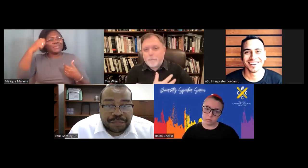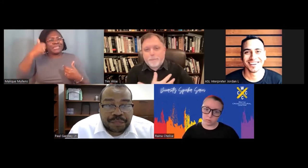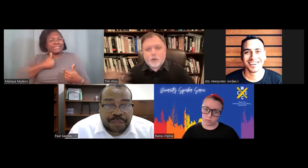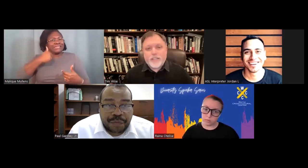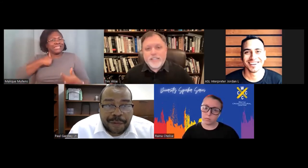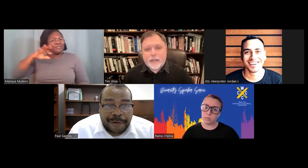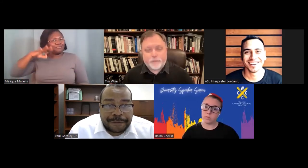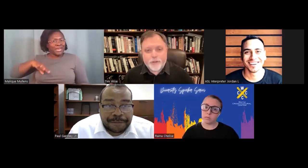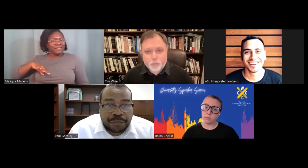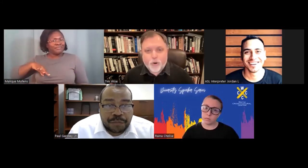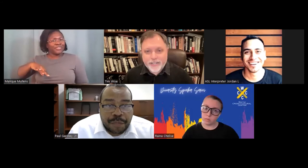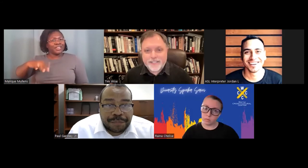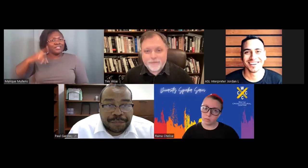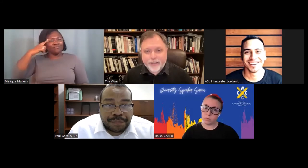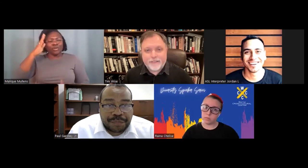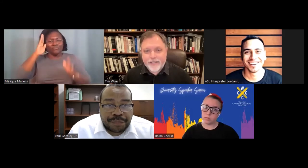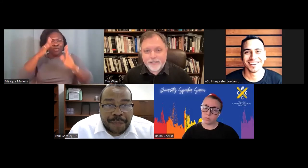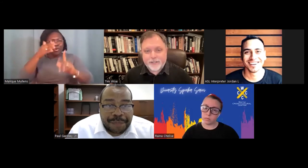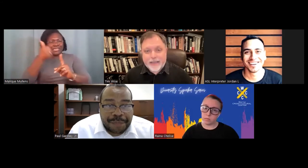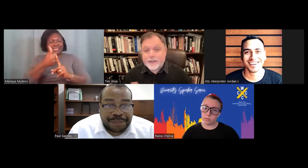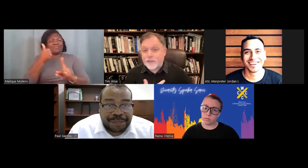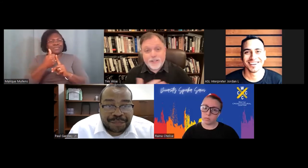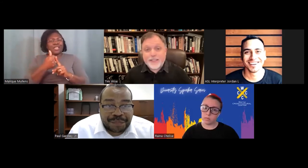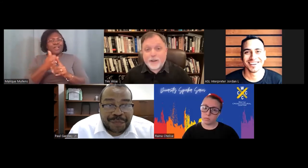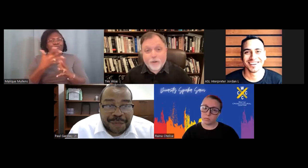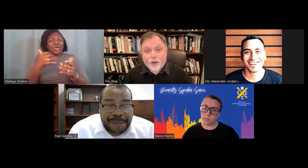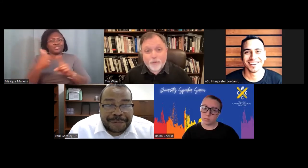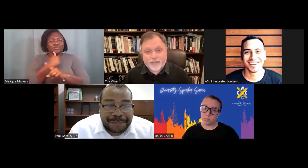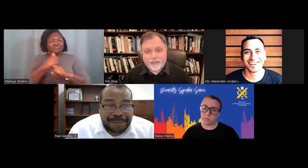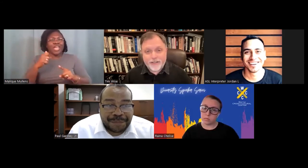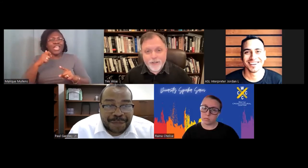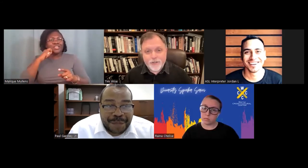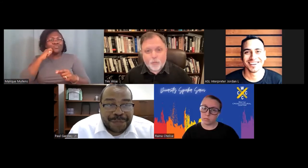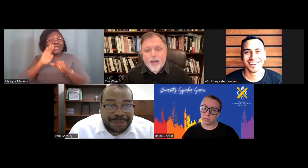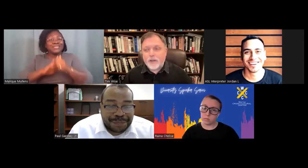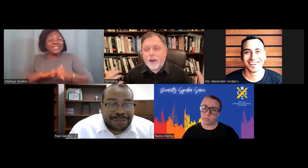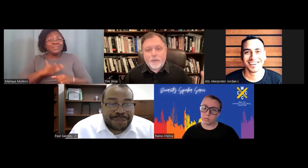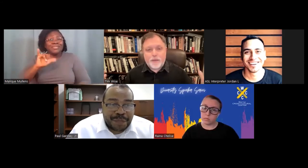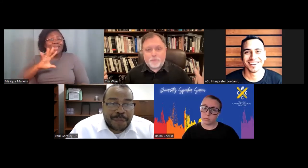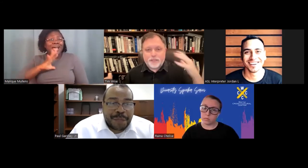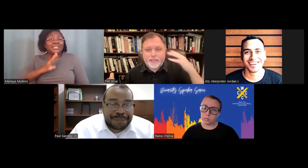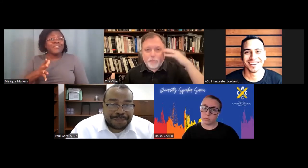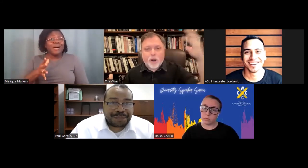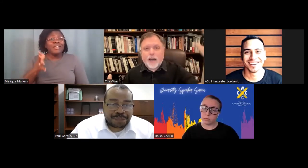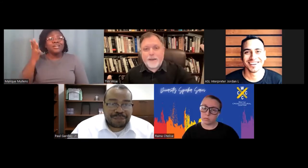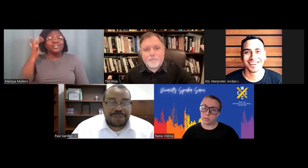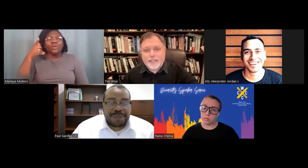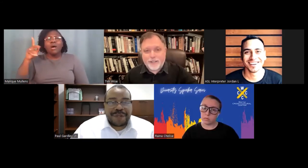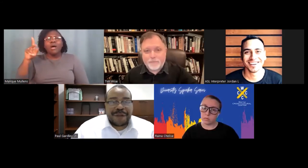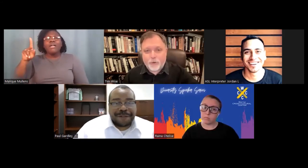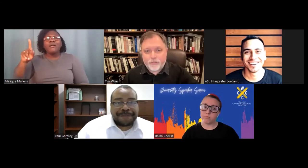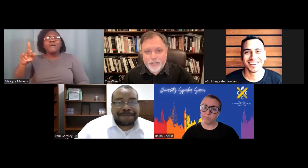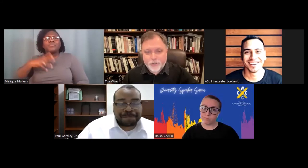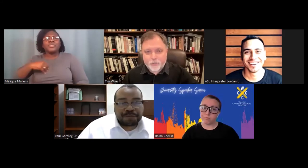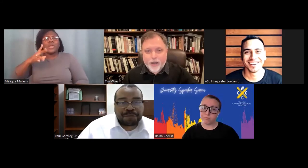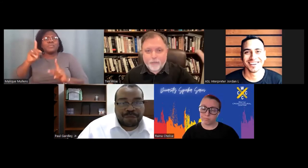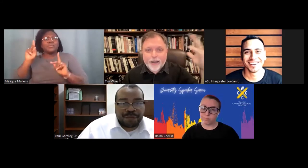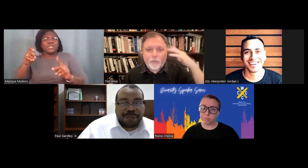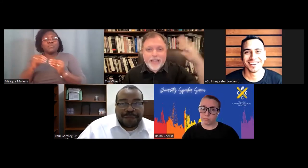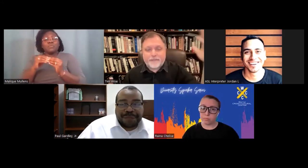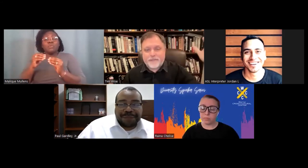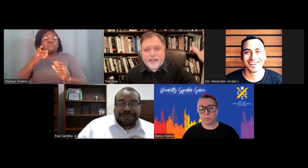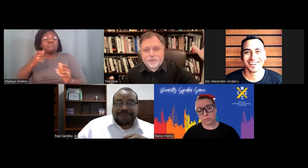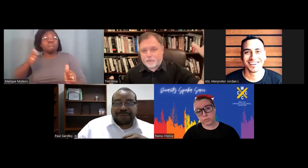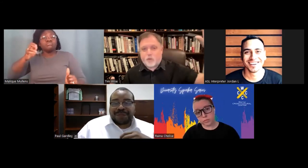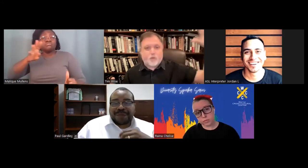folks, purely selfish, wanting to fight racism, and there's nothing wrong with it. So why do white people need more high-minded motivations? Why do